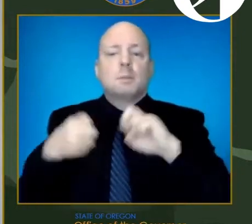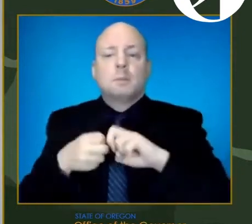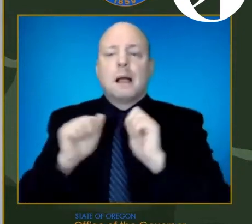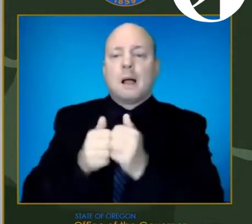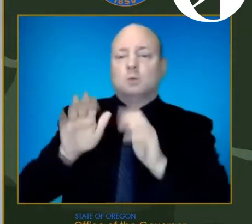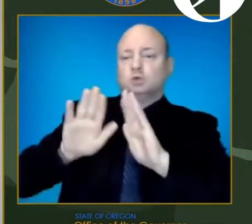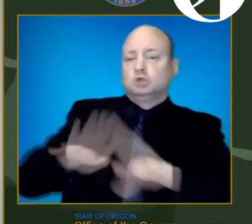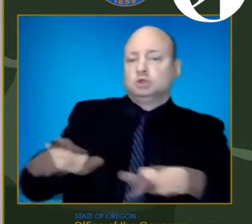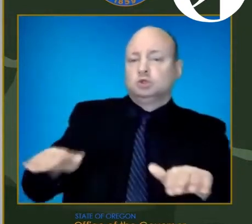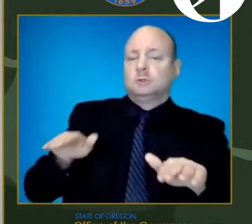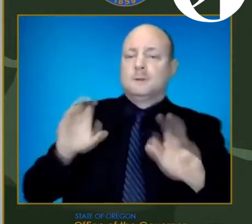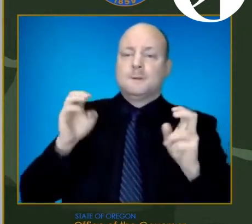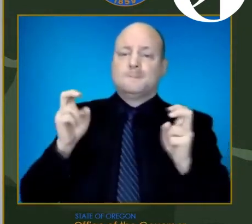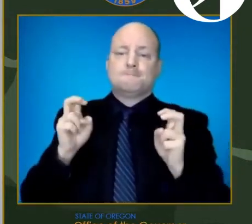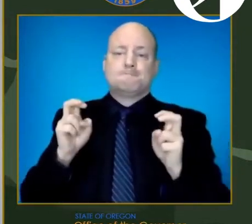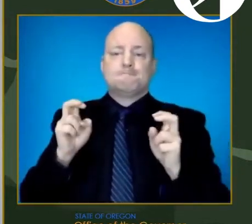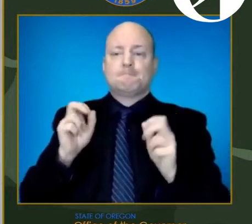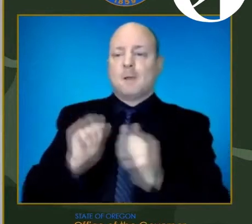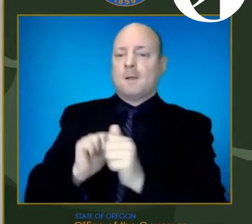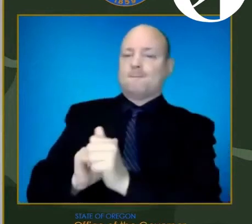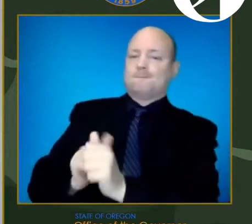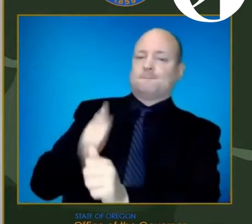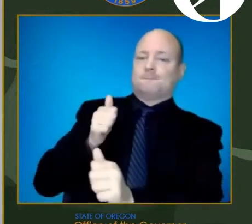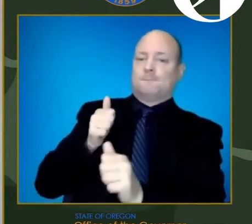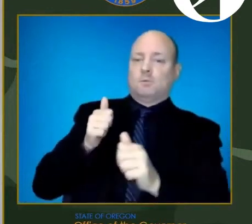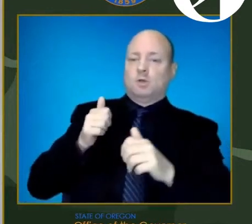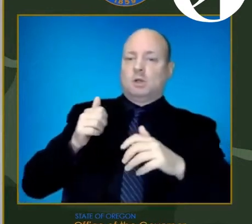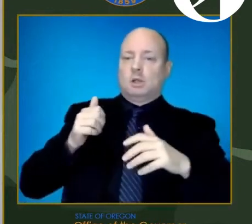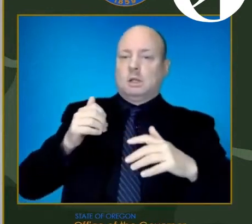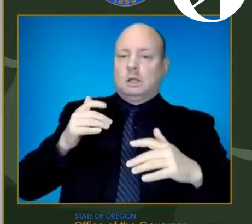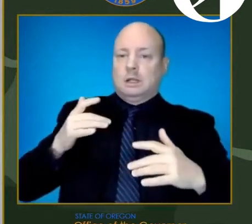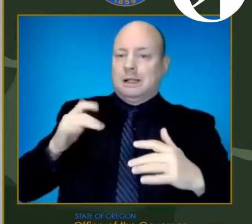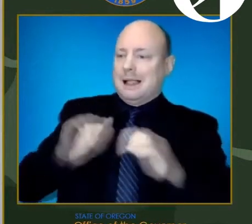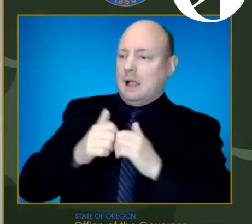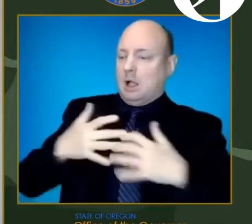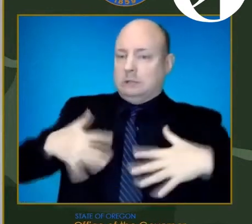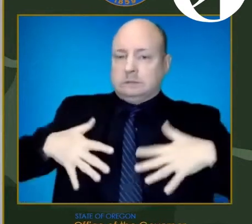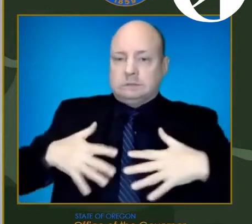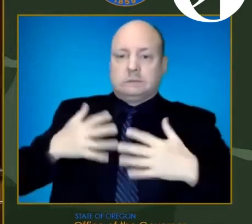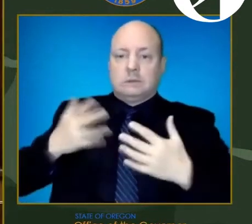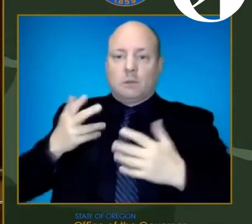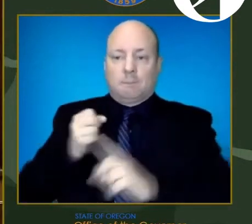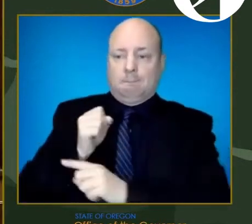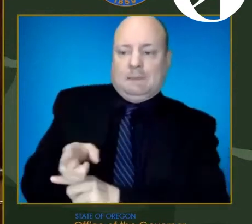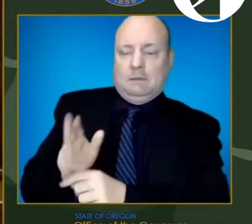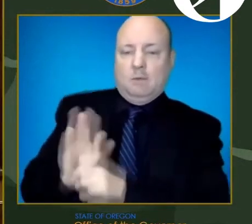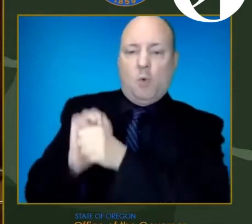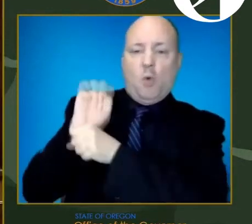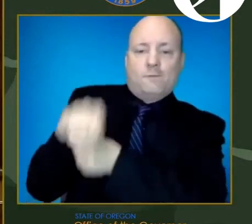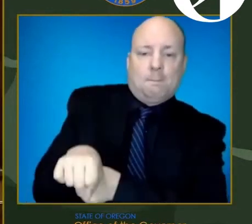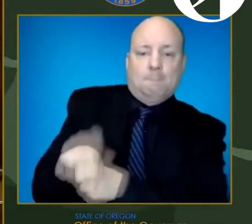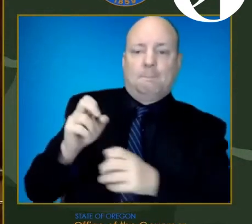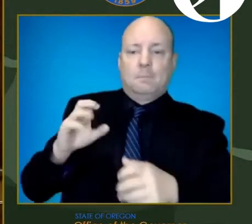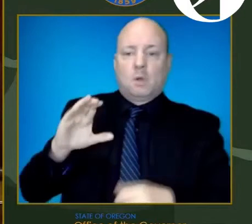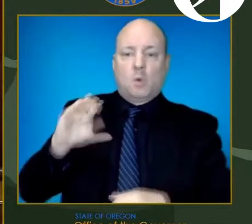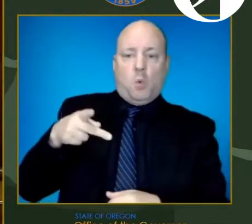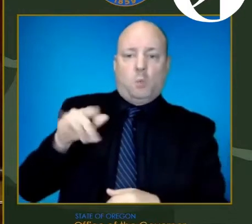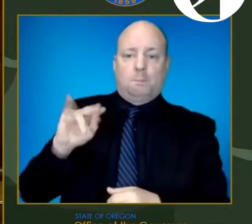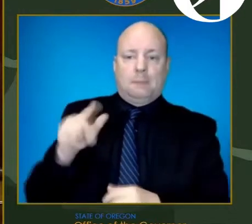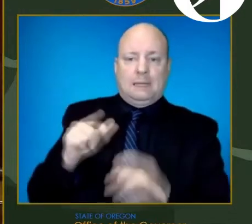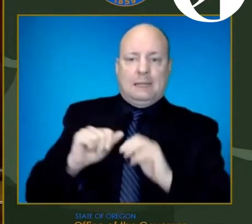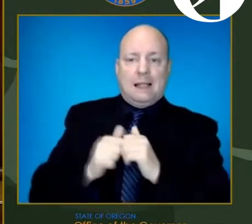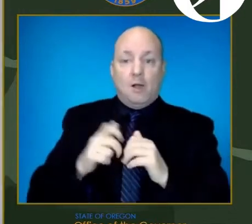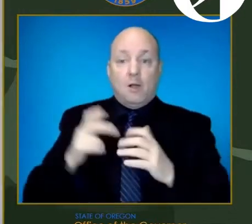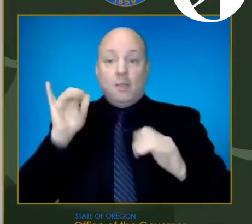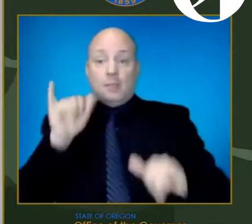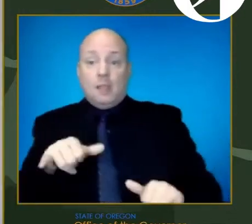current events and be stronger. And they're asking questions about the vaccine. We have a lot of families that are very excited and optimistic that the